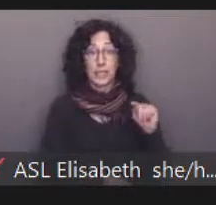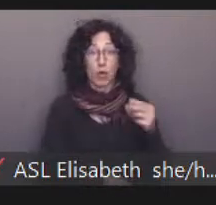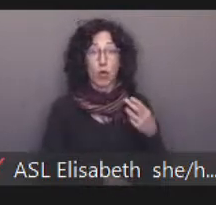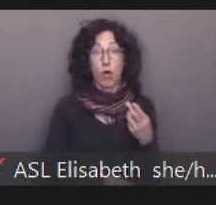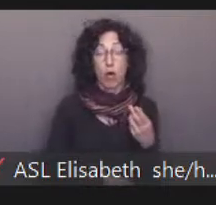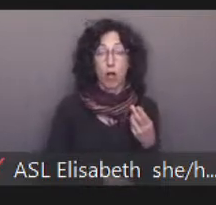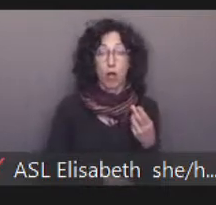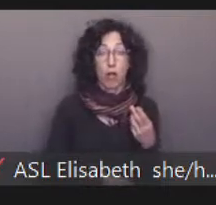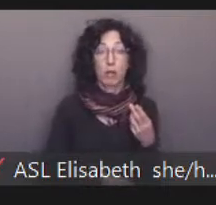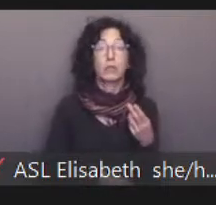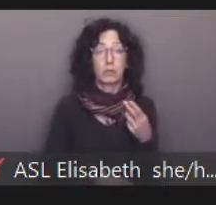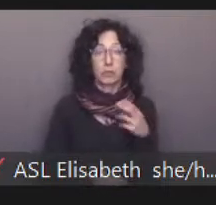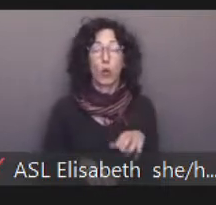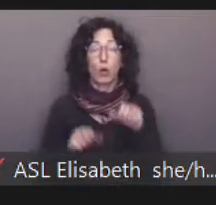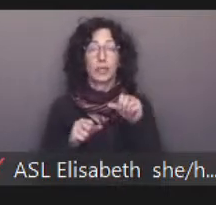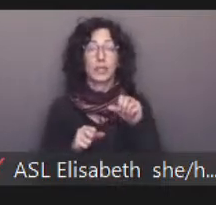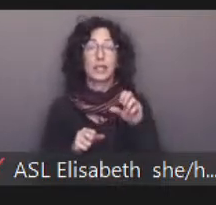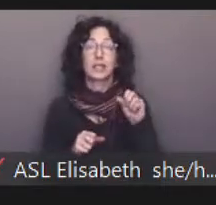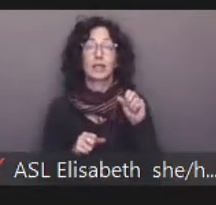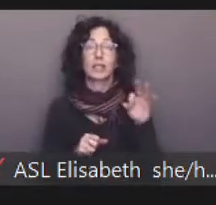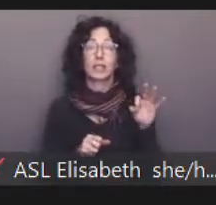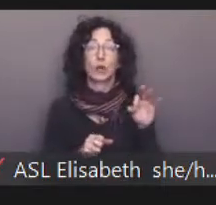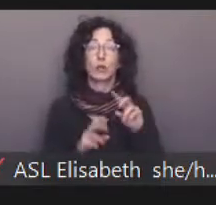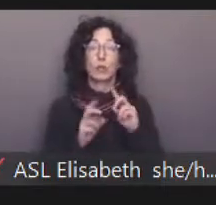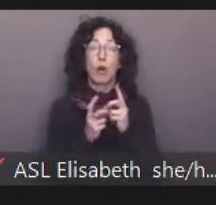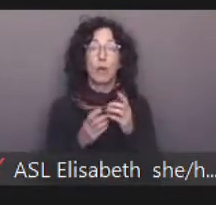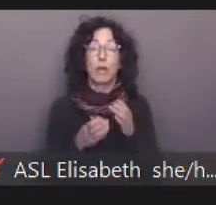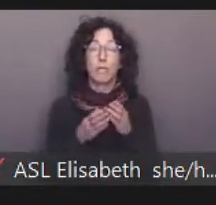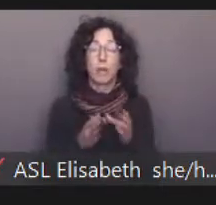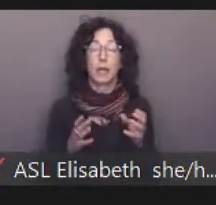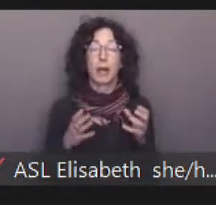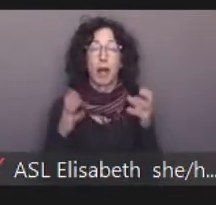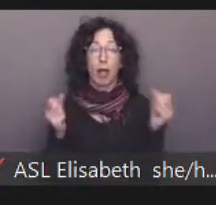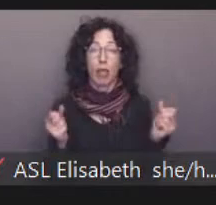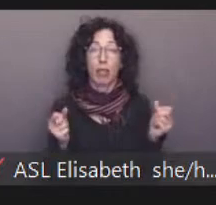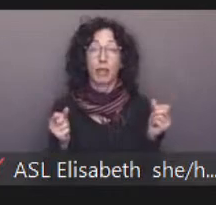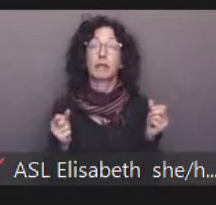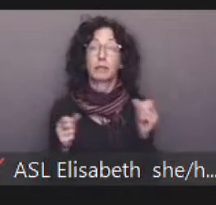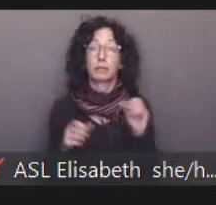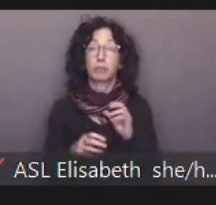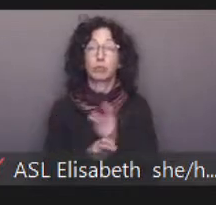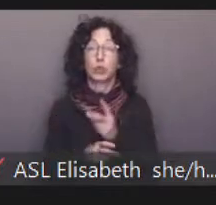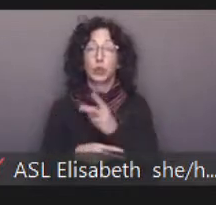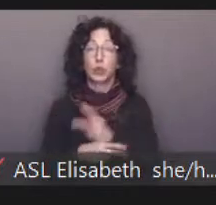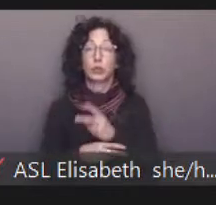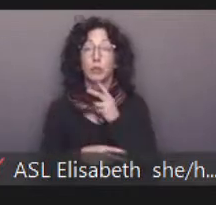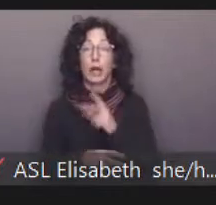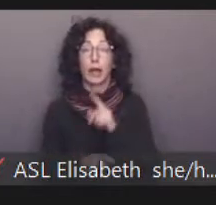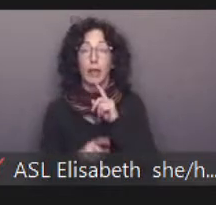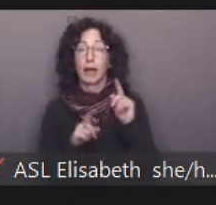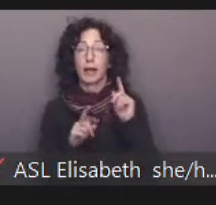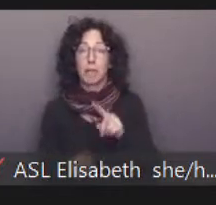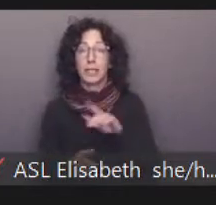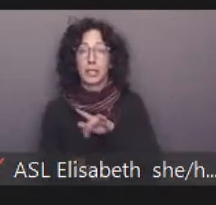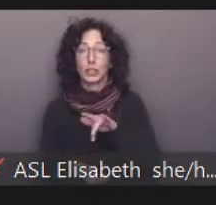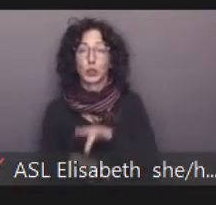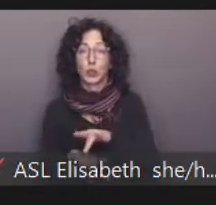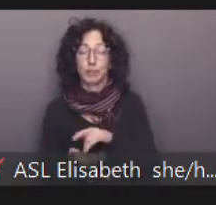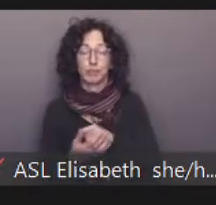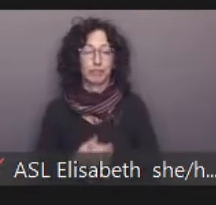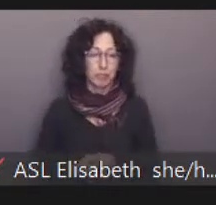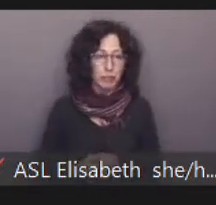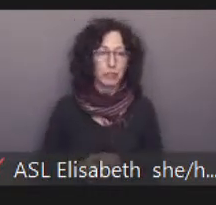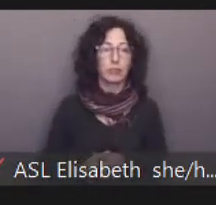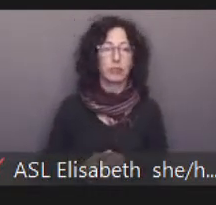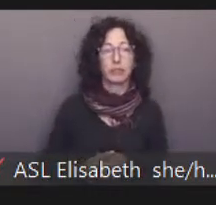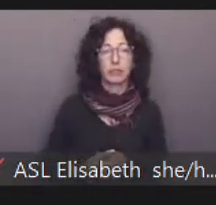San Francisco Department of Public Health, produced by the virtual outreach team of the COVID Command Center. Housekeeping.